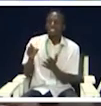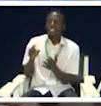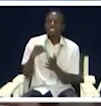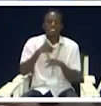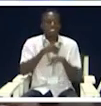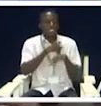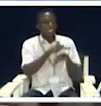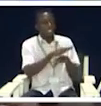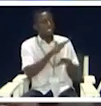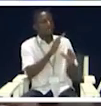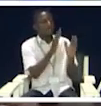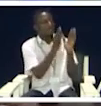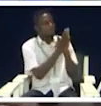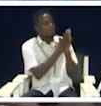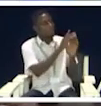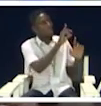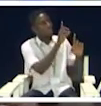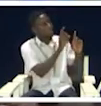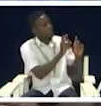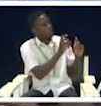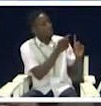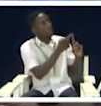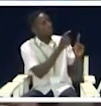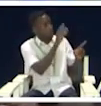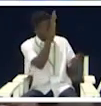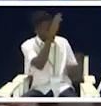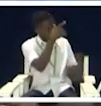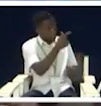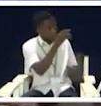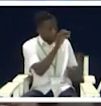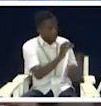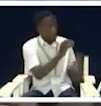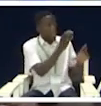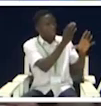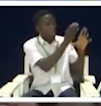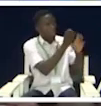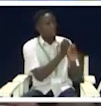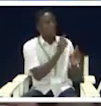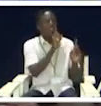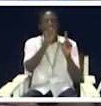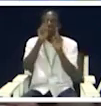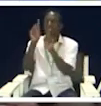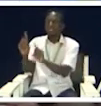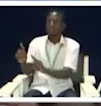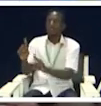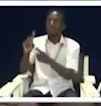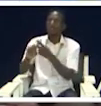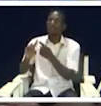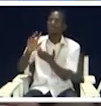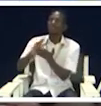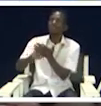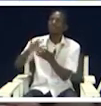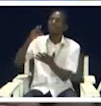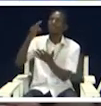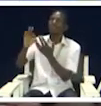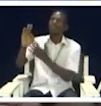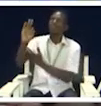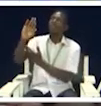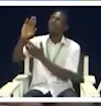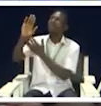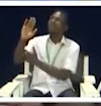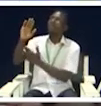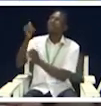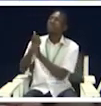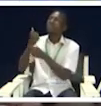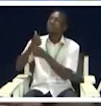of Daddy Gio and got a response that her request will become testimonies. To the glory of God, God made a